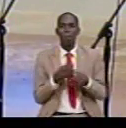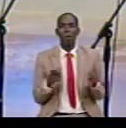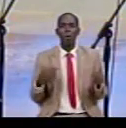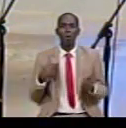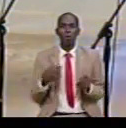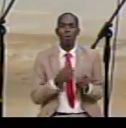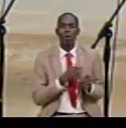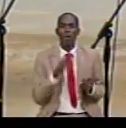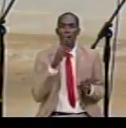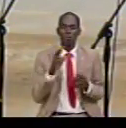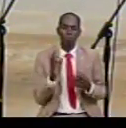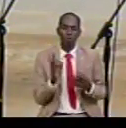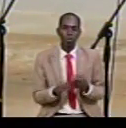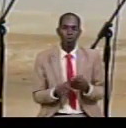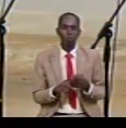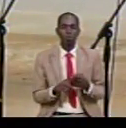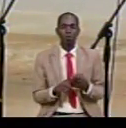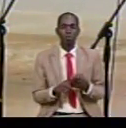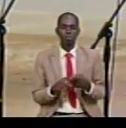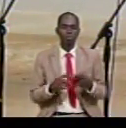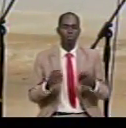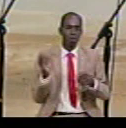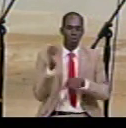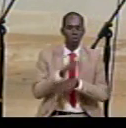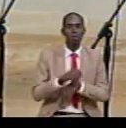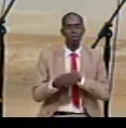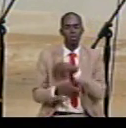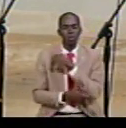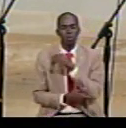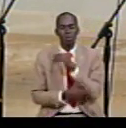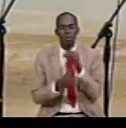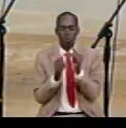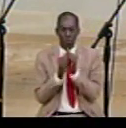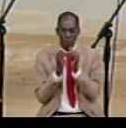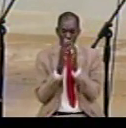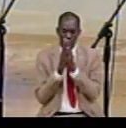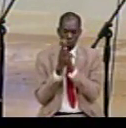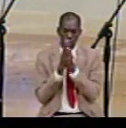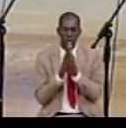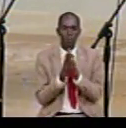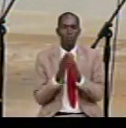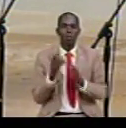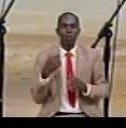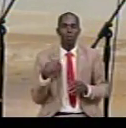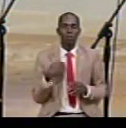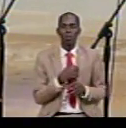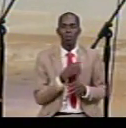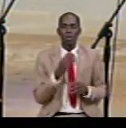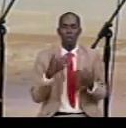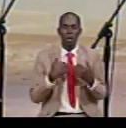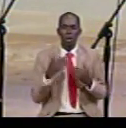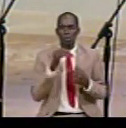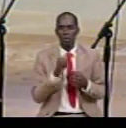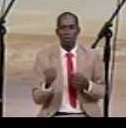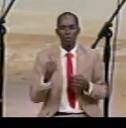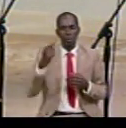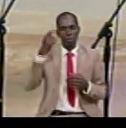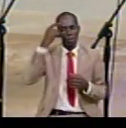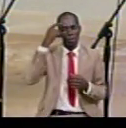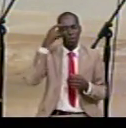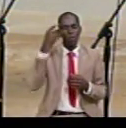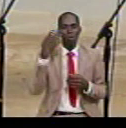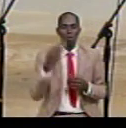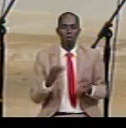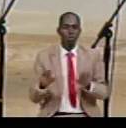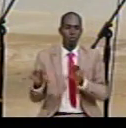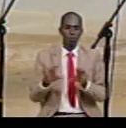temptation prayerfully, we will overcome. We have a single-minded devotion to do the will of God. We